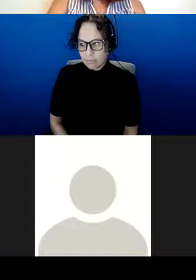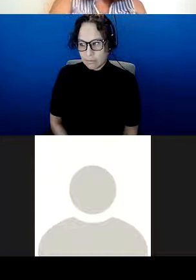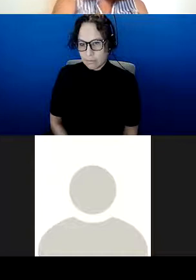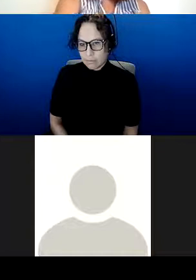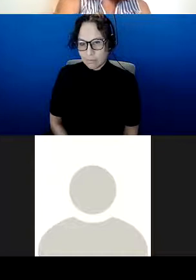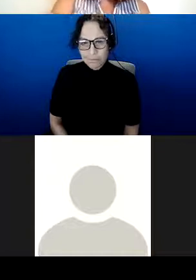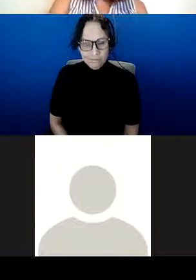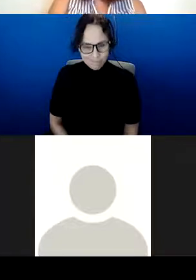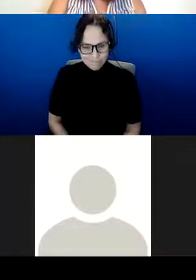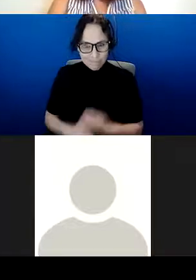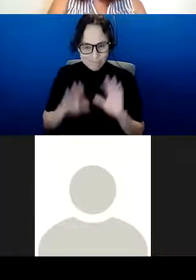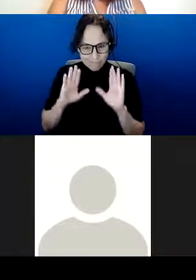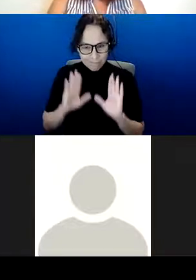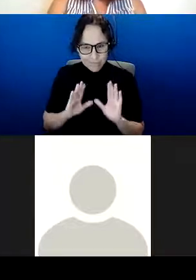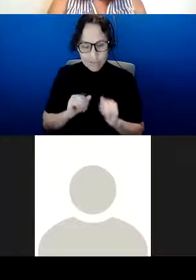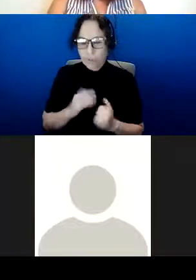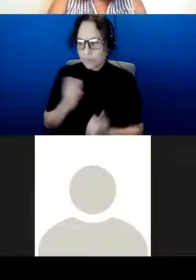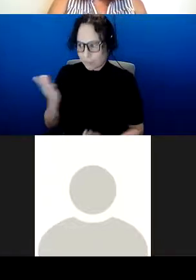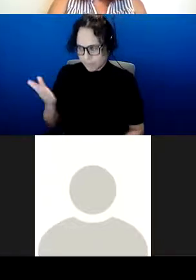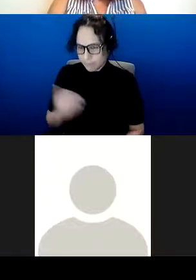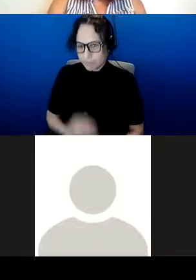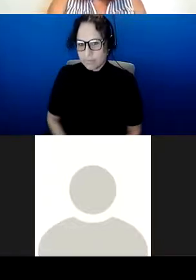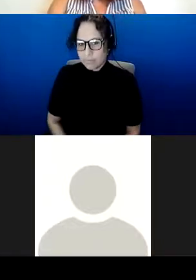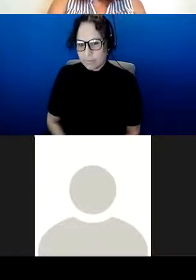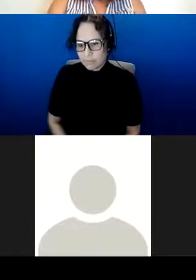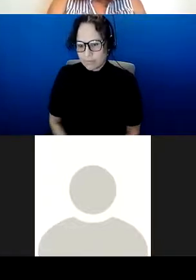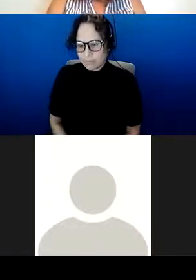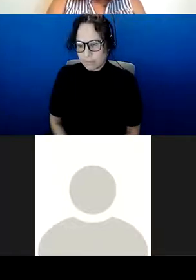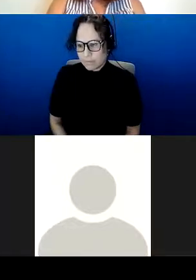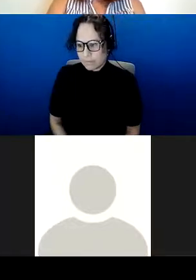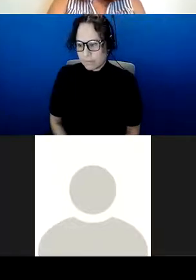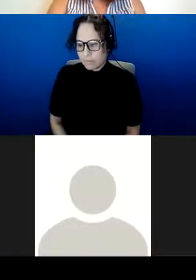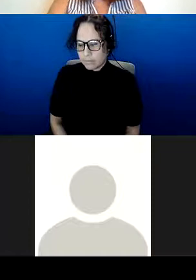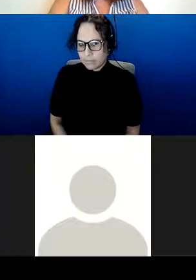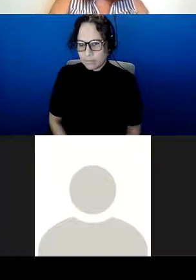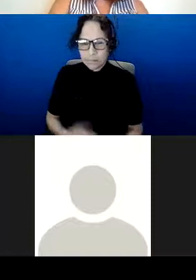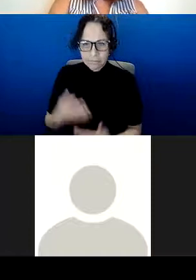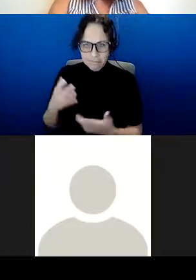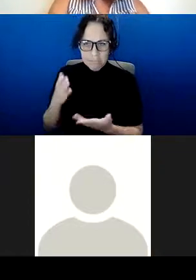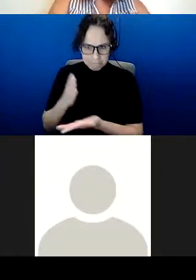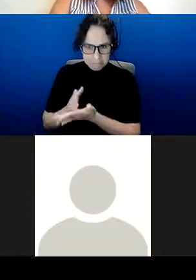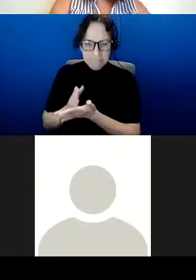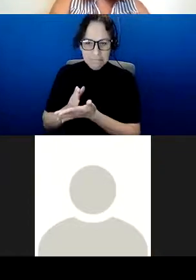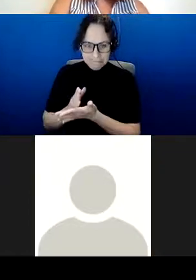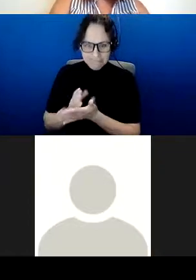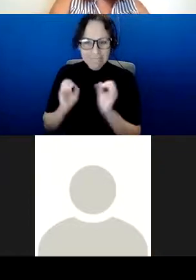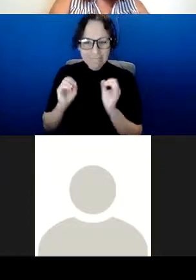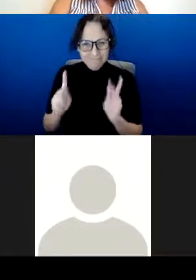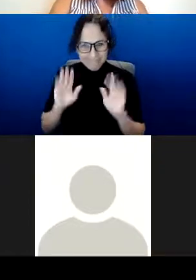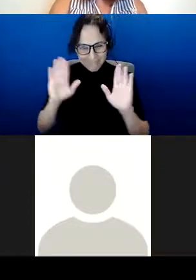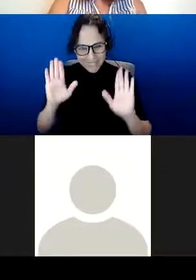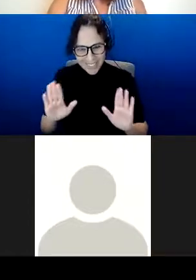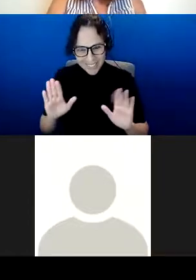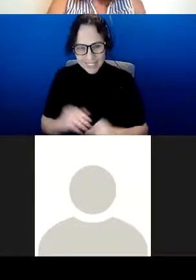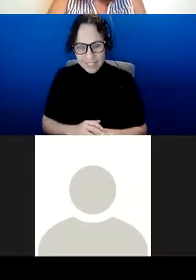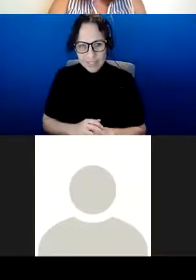Great. When you start the telehealth appointment with your doctor, Okay. Awesome.